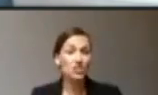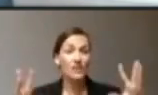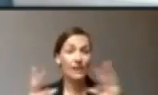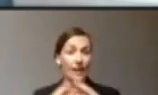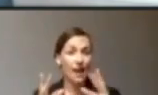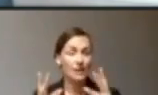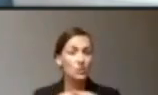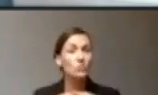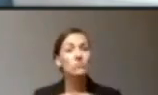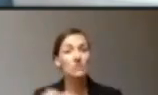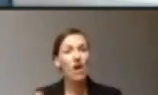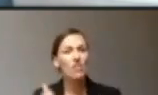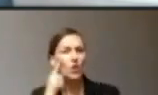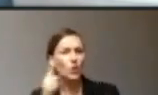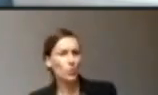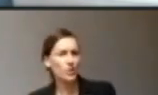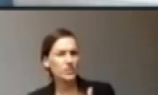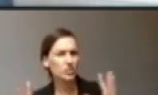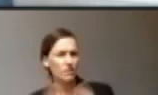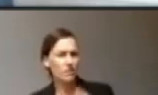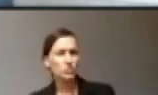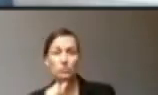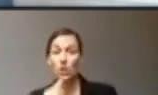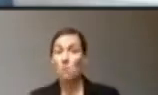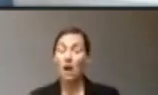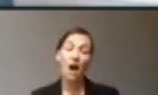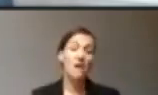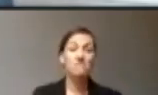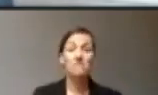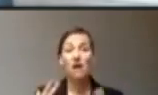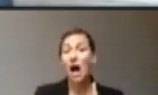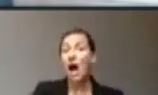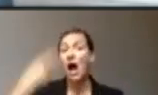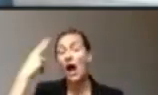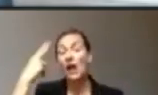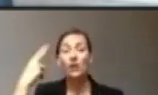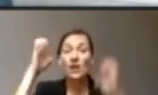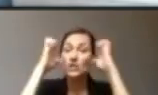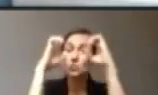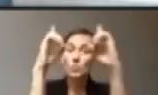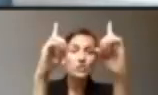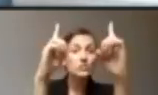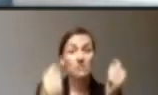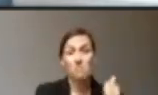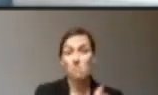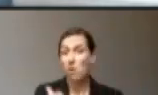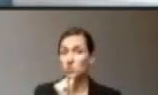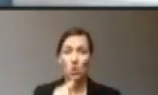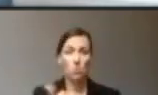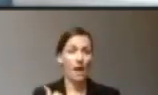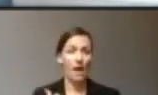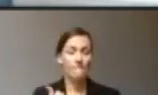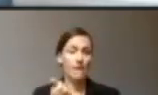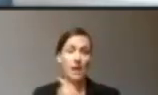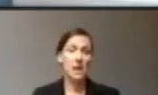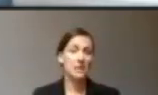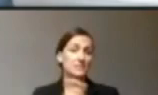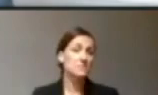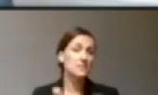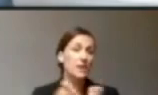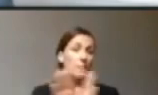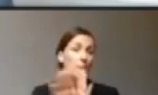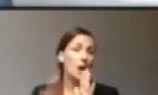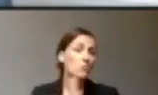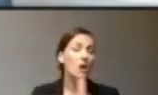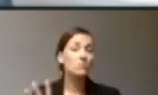don't necessarily have, you know, higher degrees. They don't necessarily have any, most of them do not have any particular background